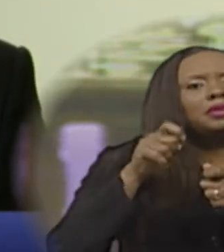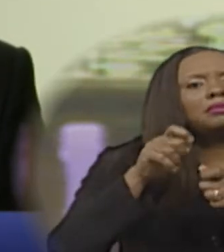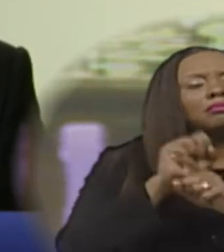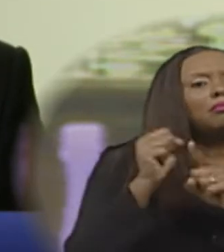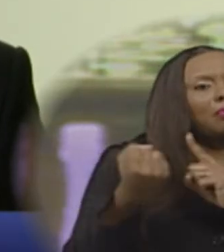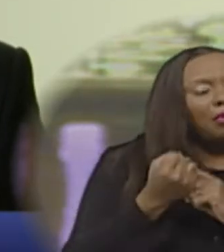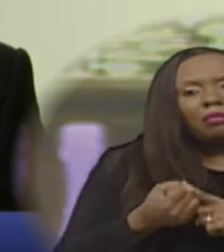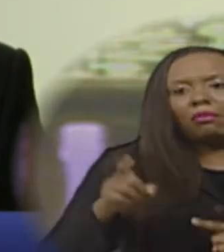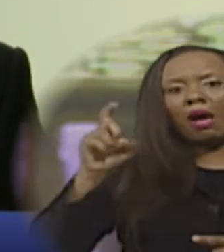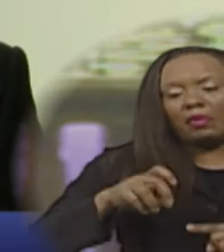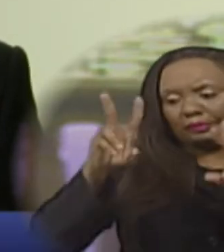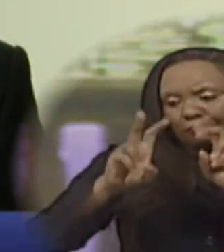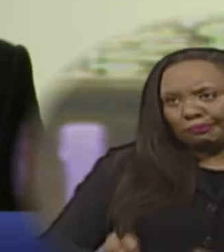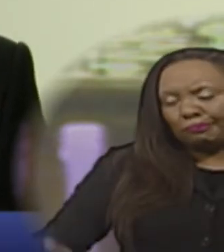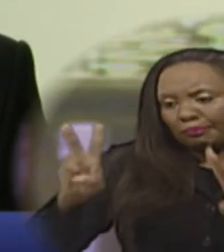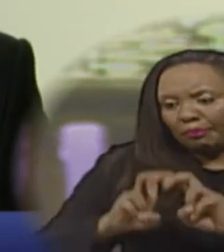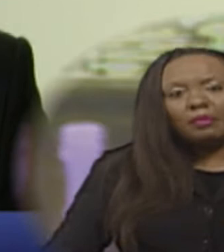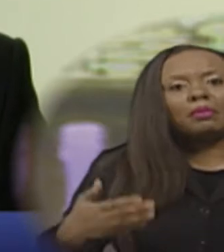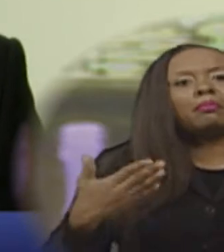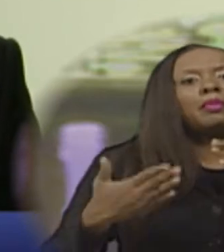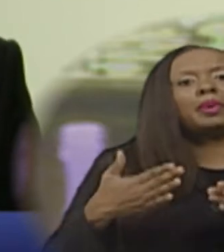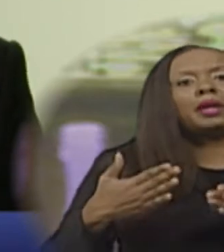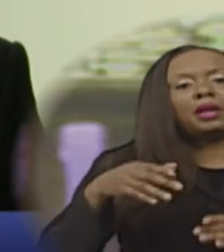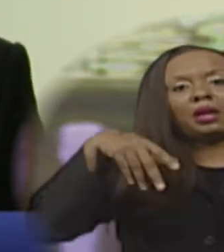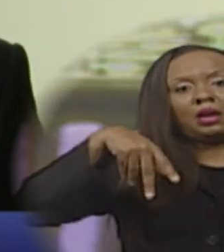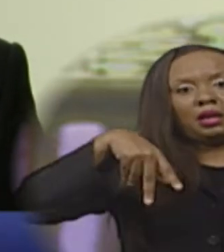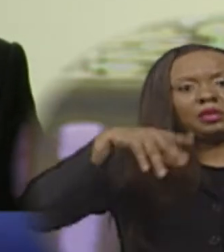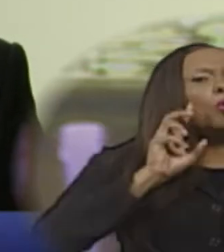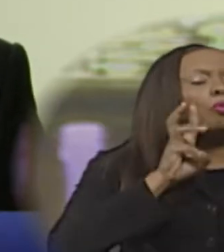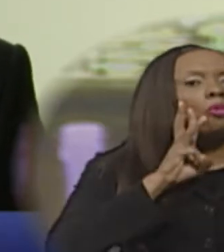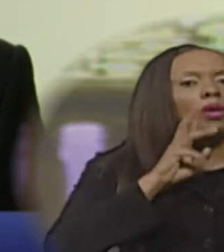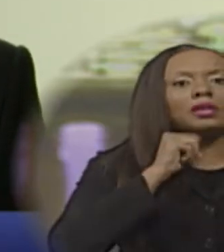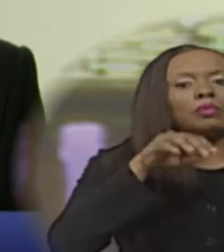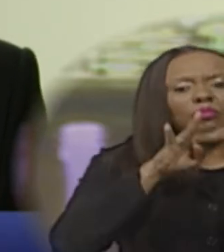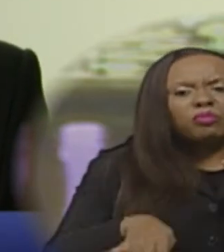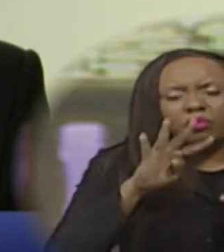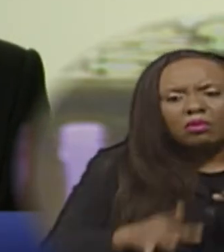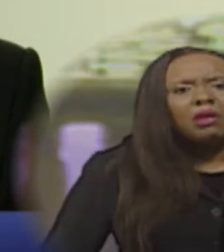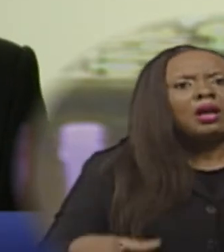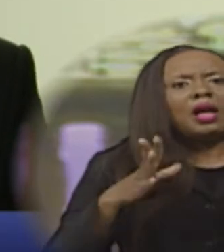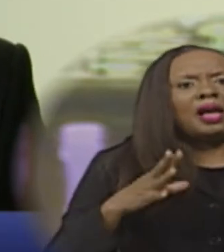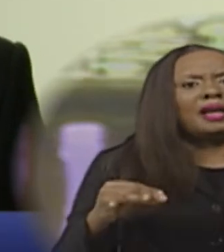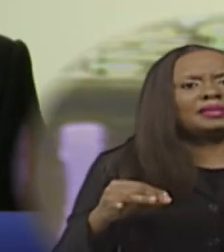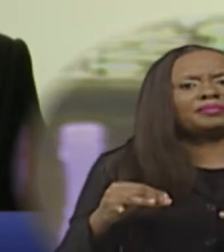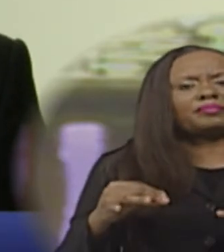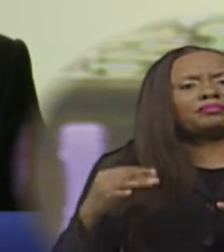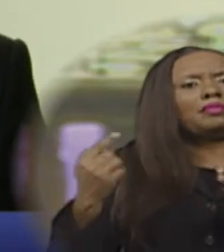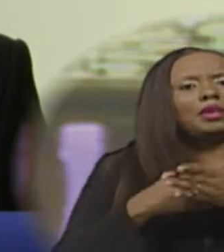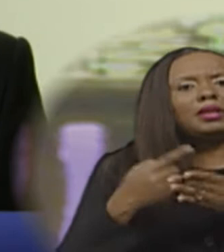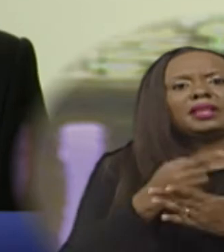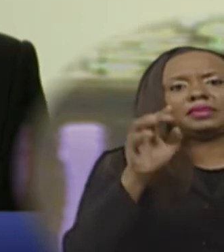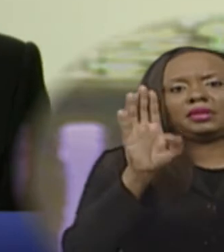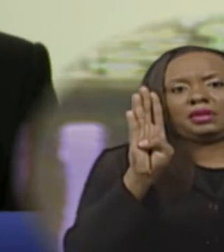have intrusion in your plumbing system, whether you have other contaminants, pathogens, or bacteria that are resident in your house.